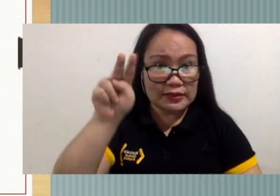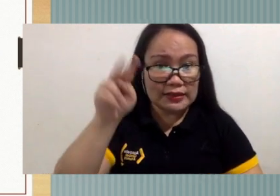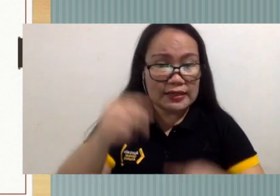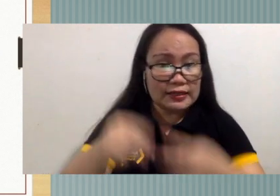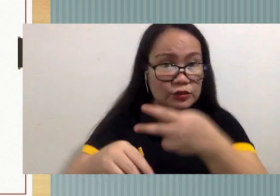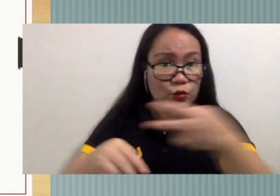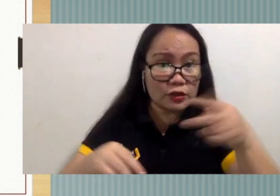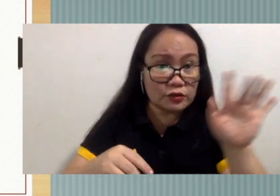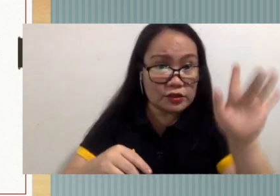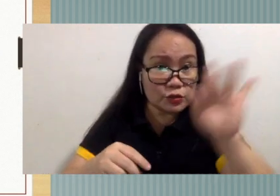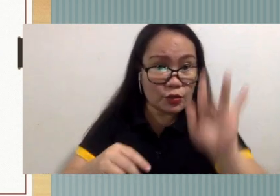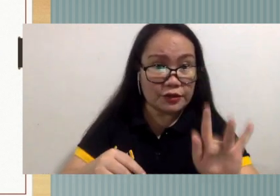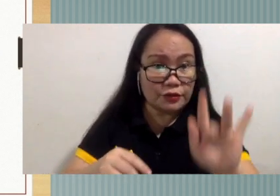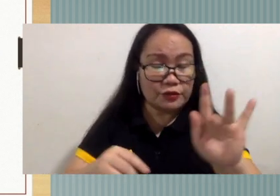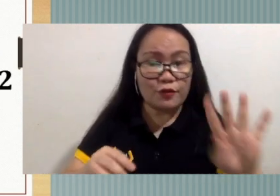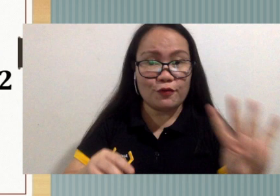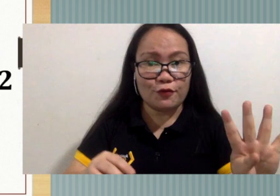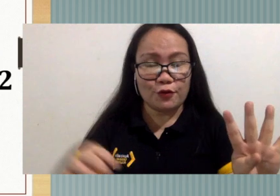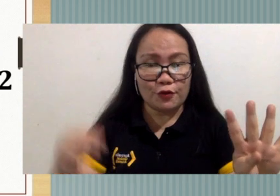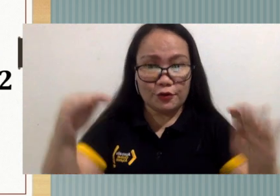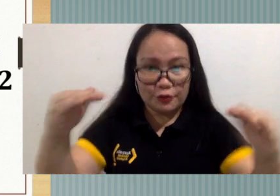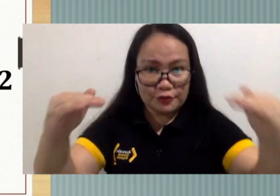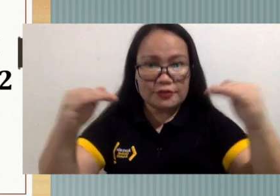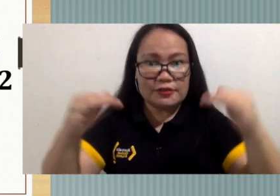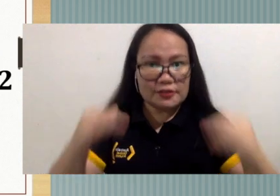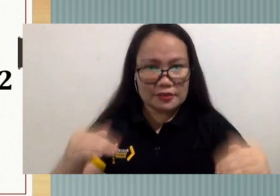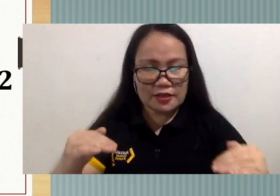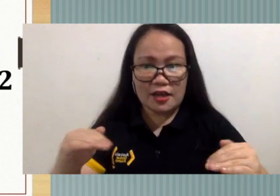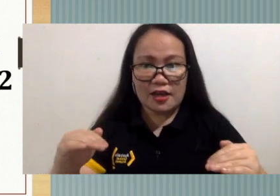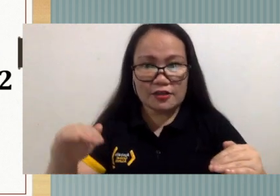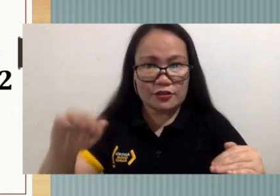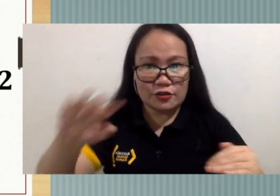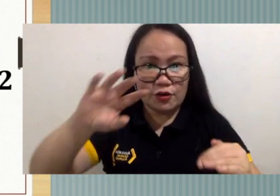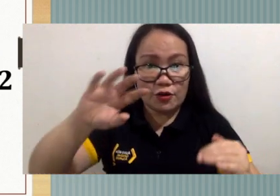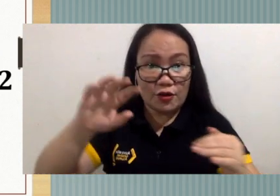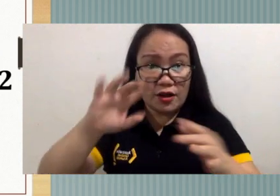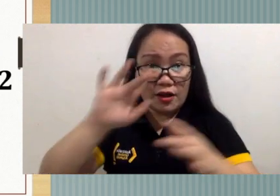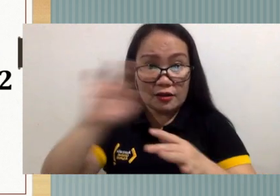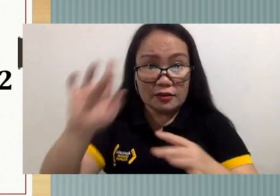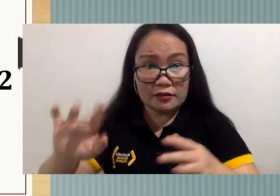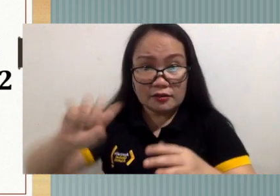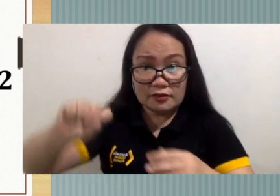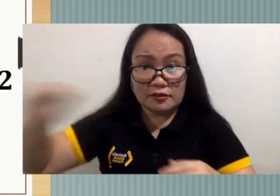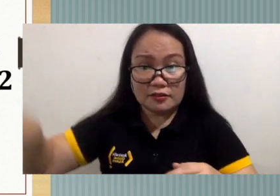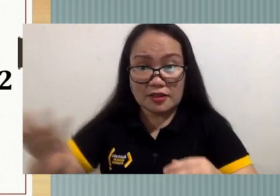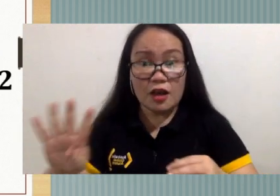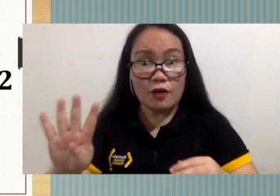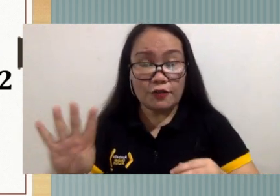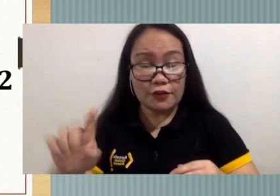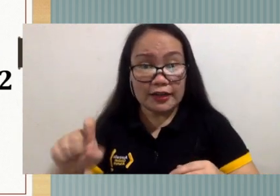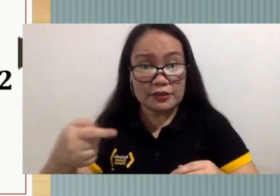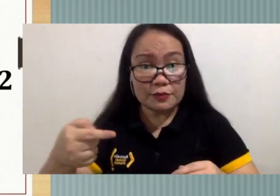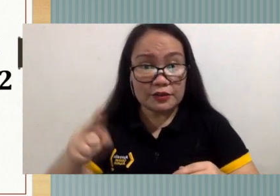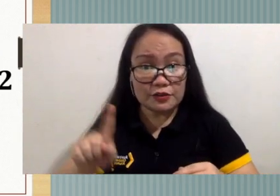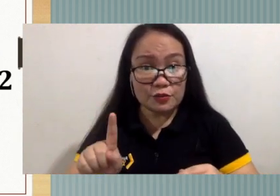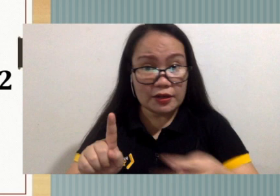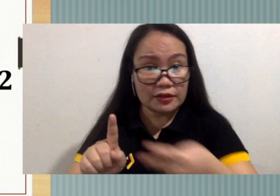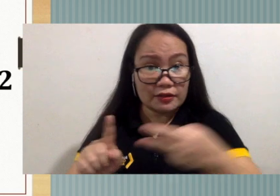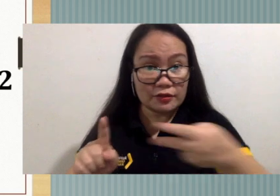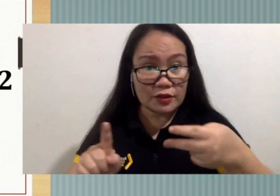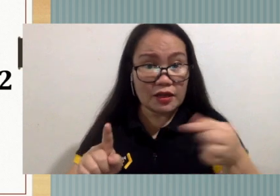is equal to the square root of 4. So, we will have 4x minus 1 is equal to positive